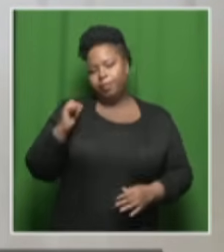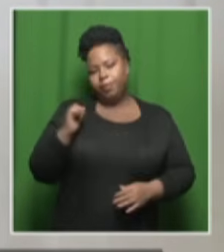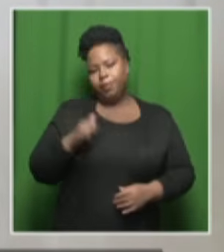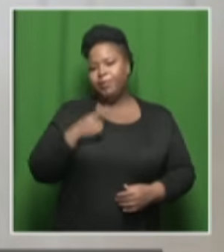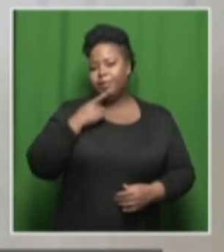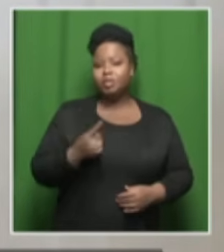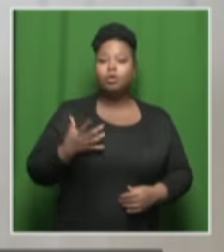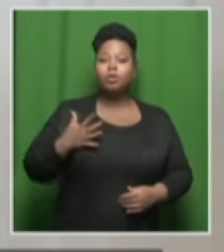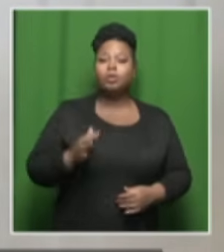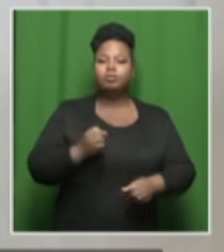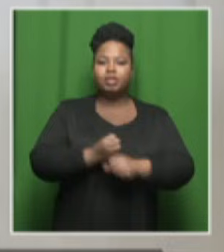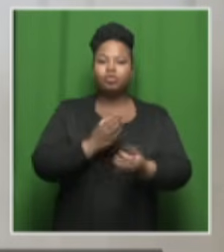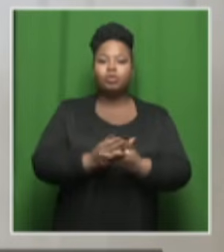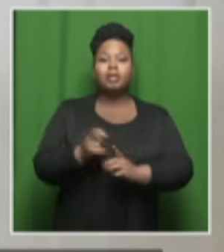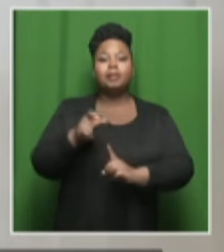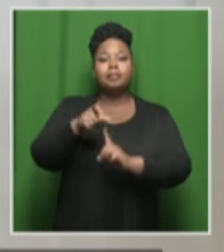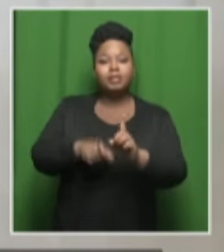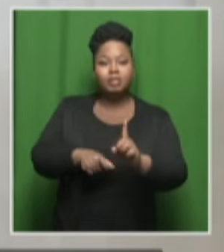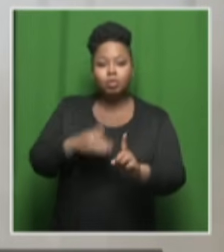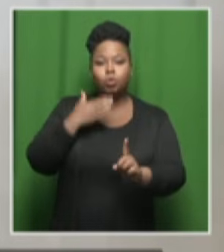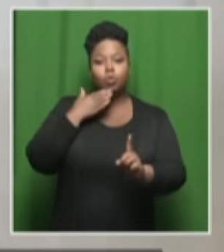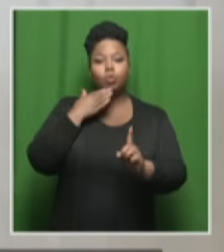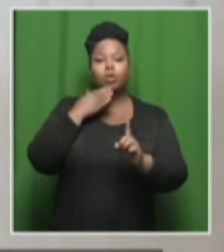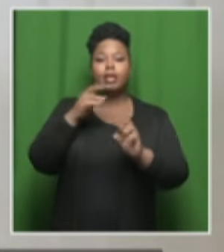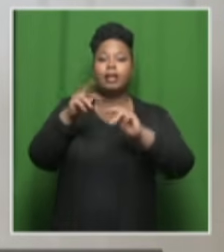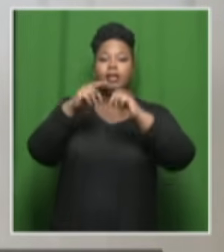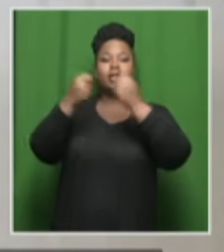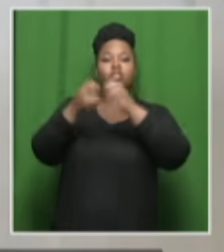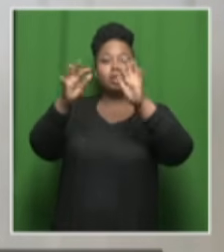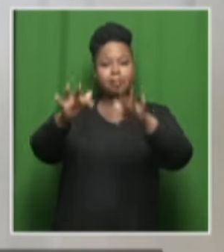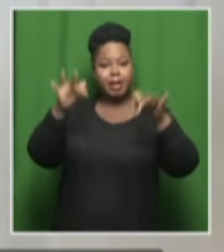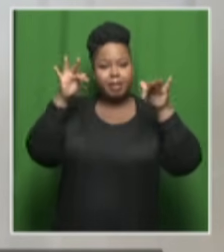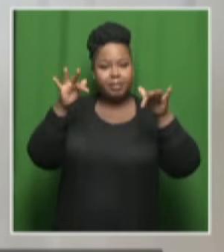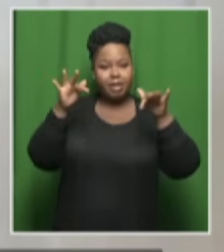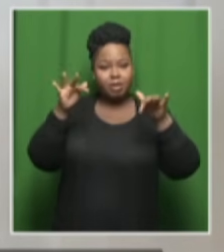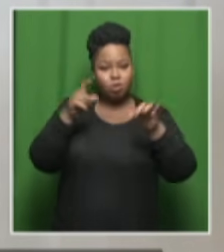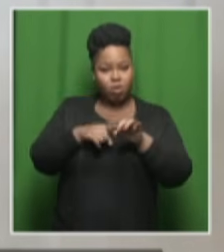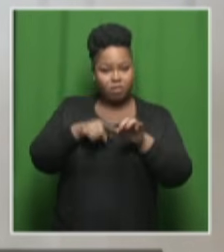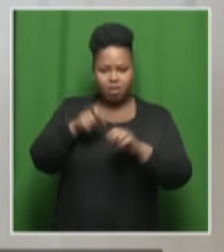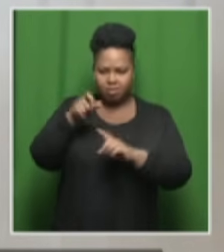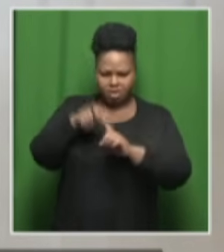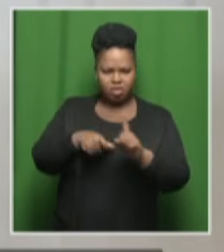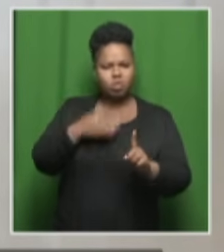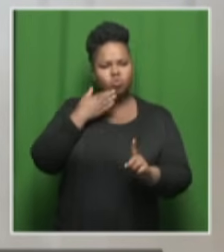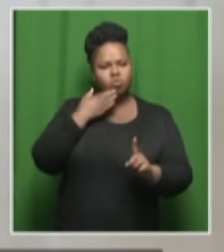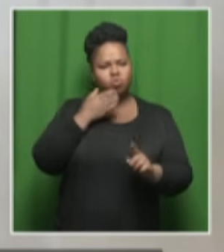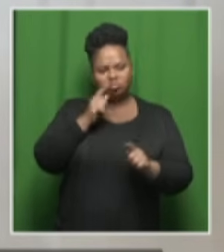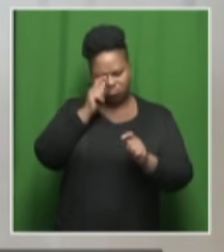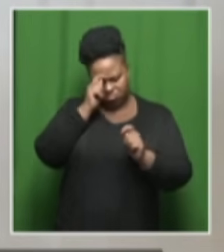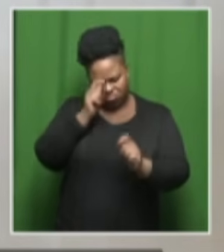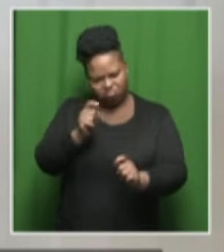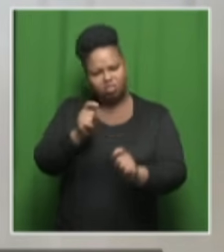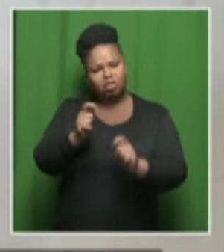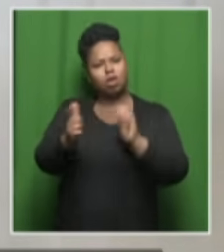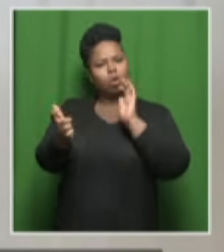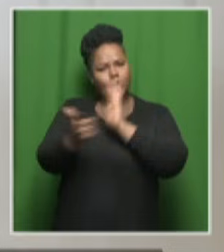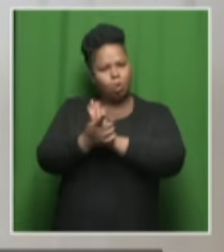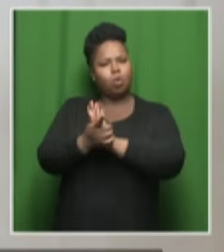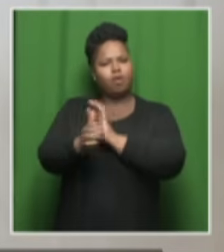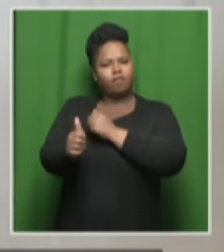wanted to make sure that a person who is going to make it to the list of the National Assembly is someone that has displayed that they observe and obey the law as it